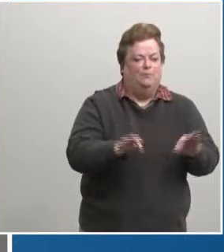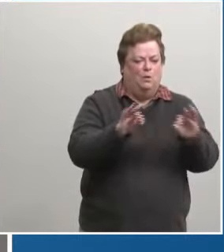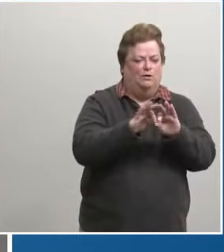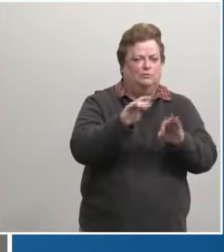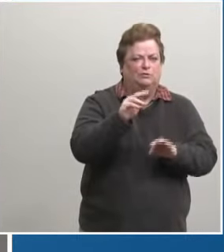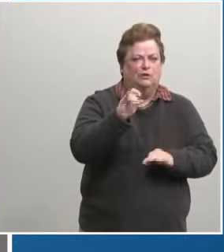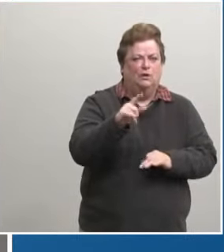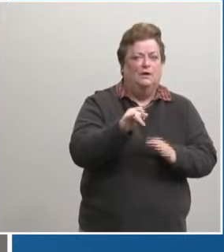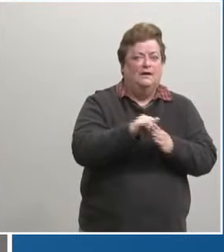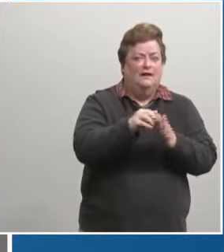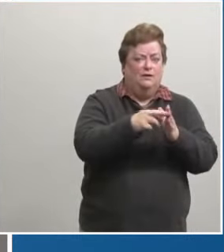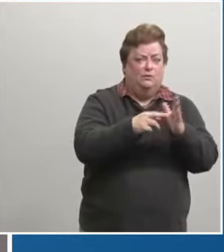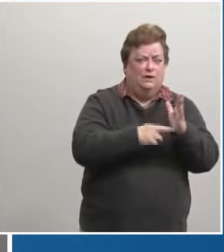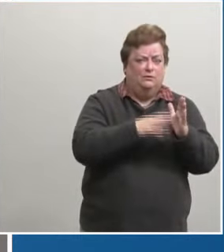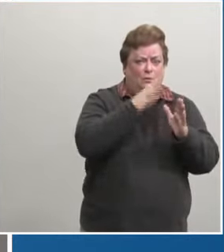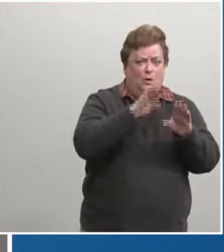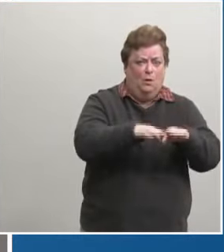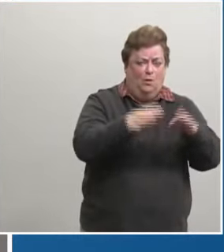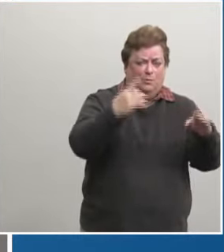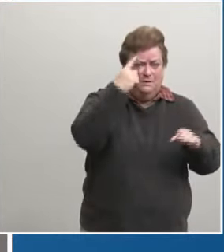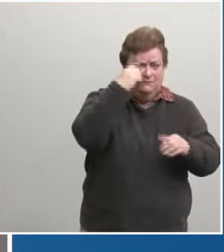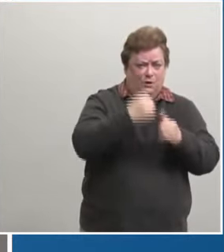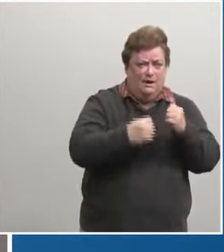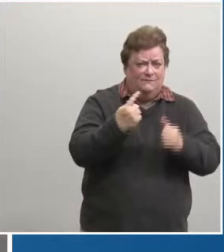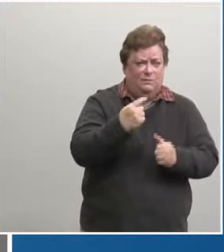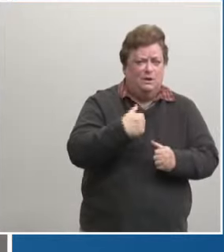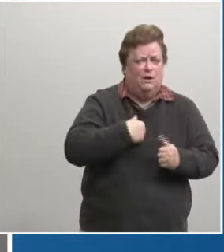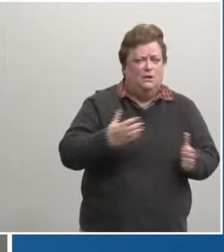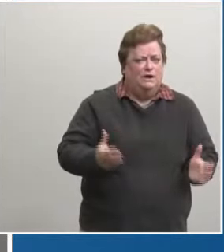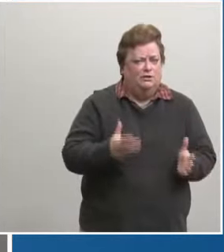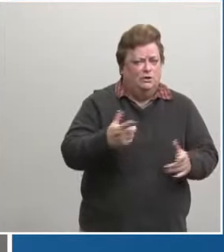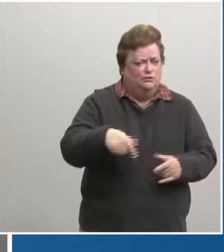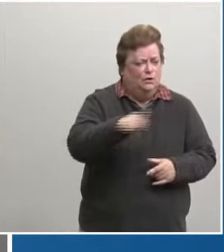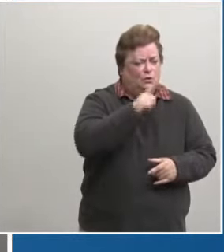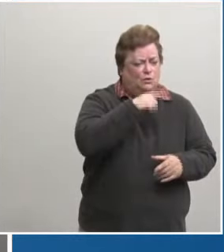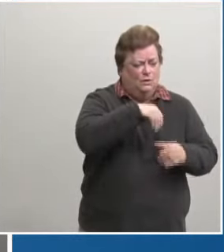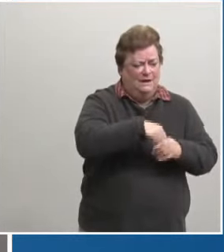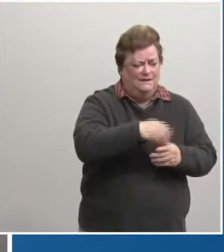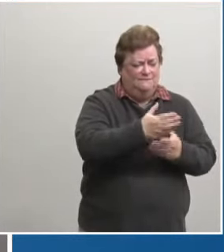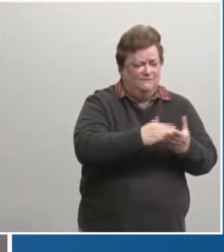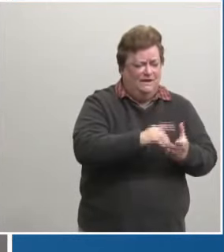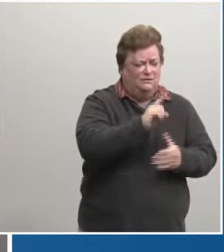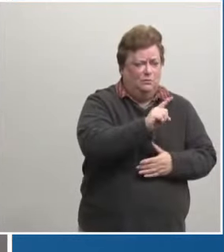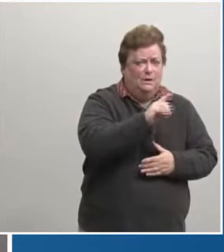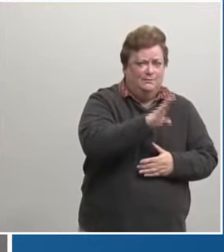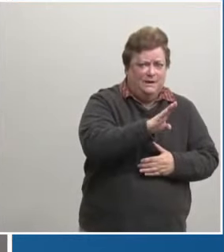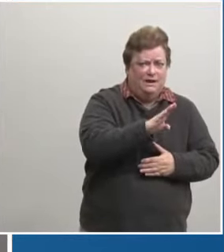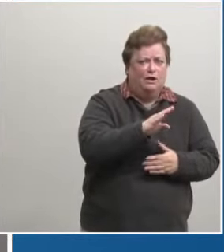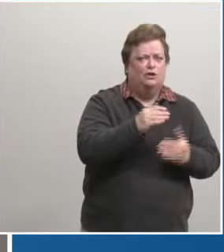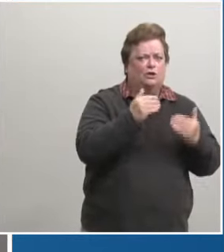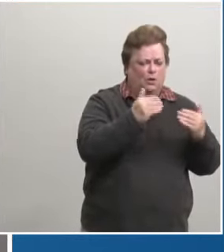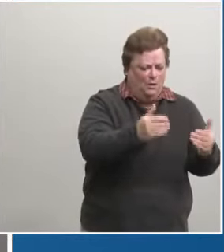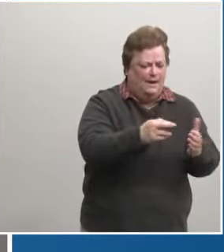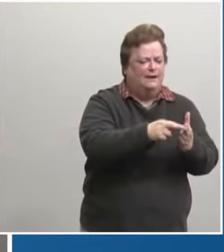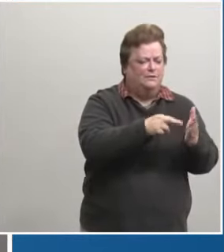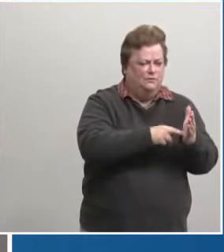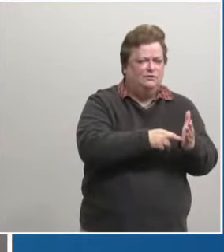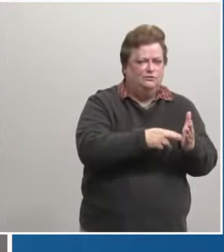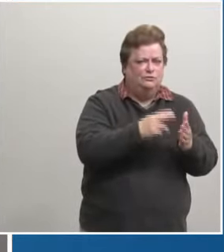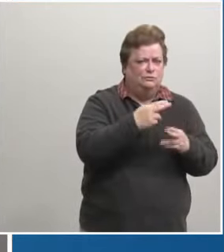registration tool will be open to everyone, and we encourage those who are in the Phase 1B to register